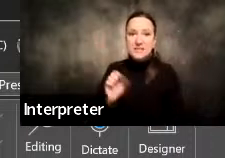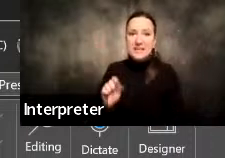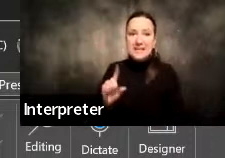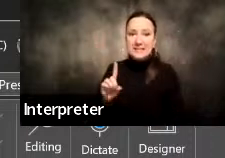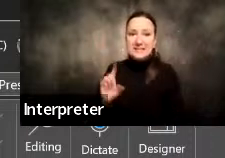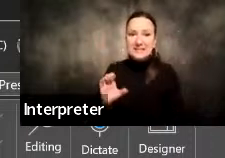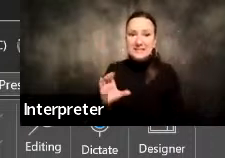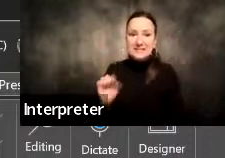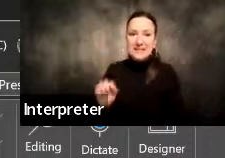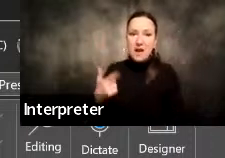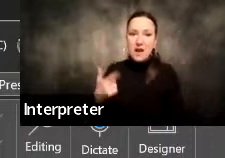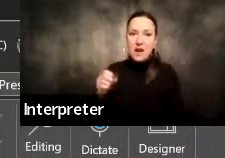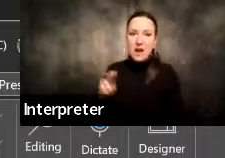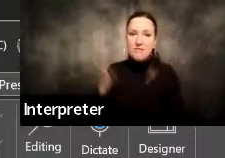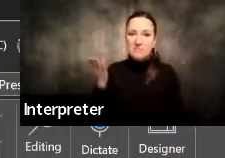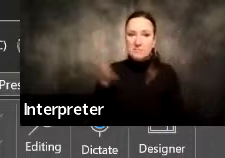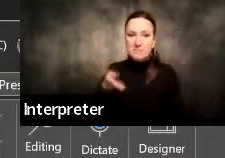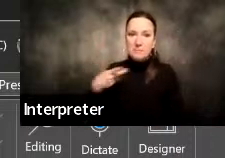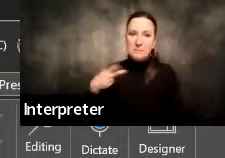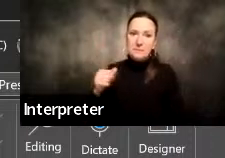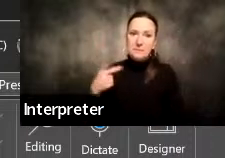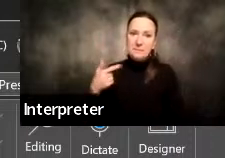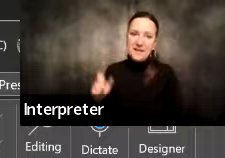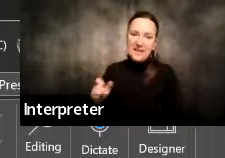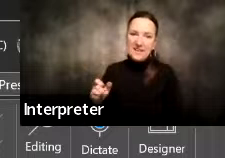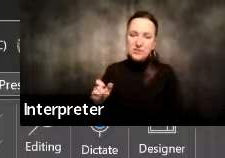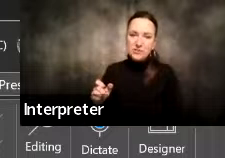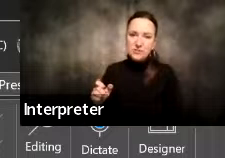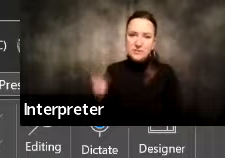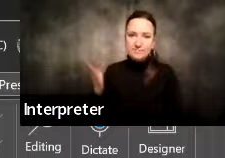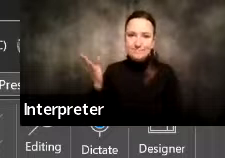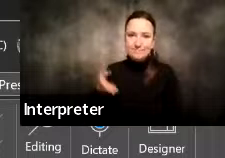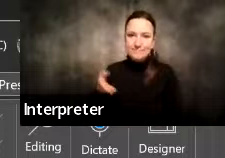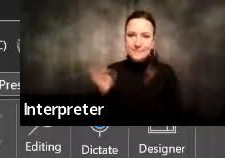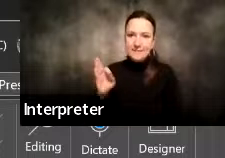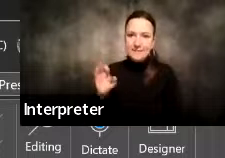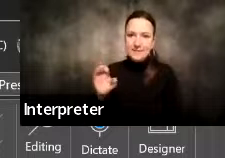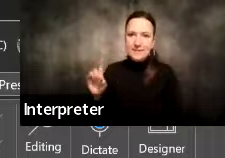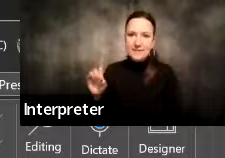ouc.dc.gov page. I want to say it's the 8th tab over feedback,